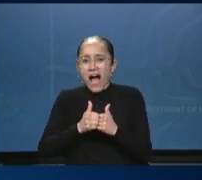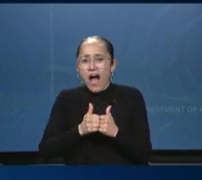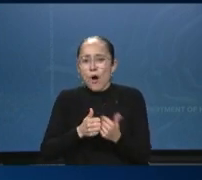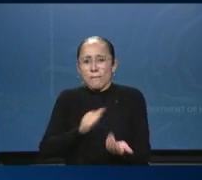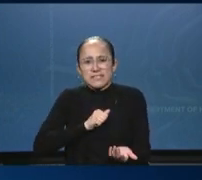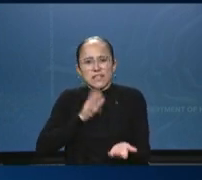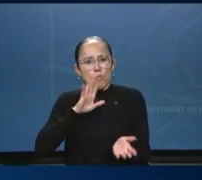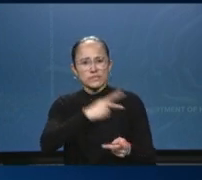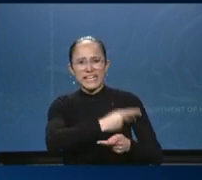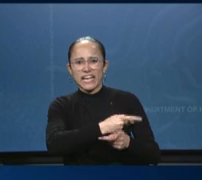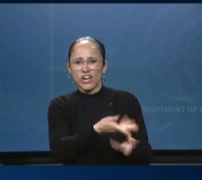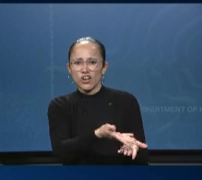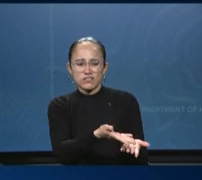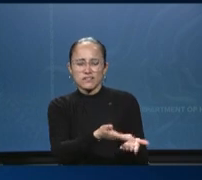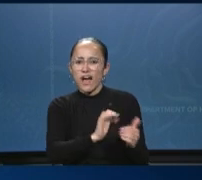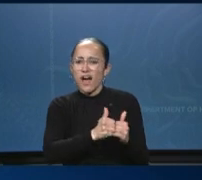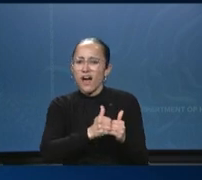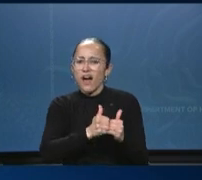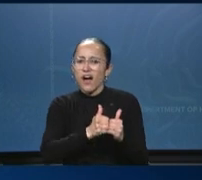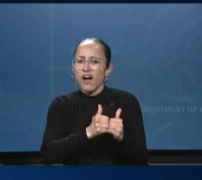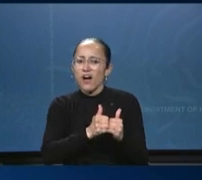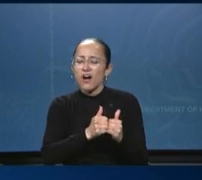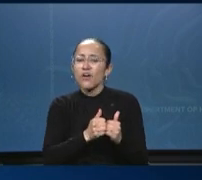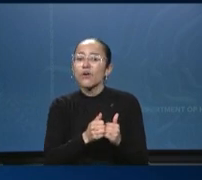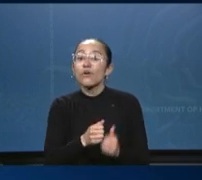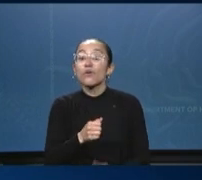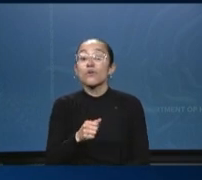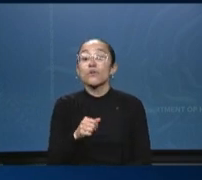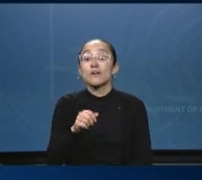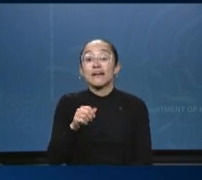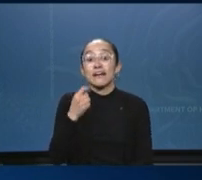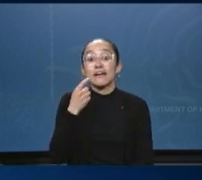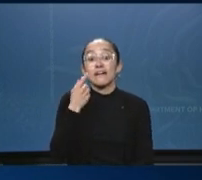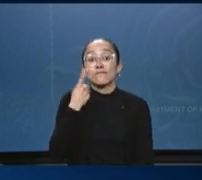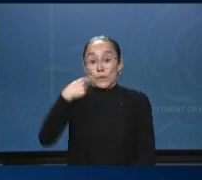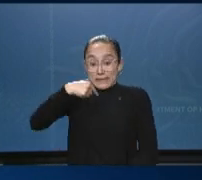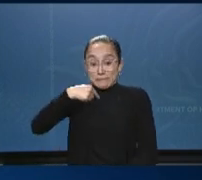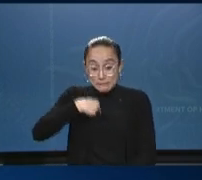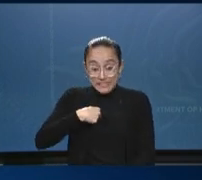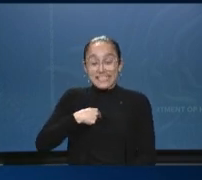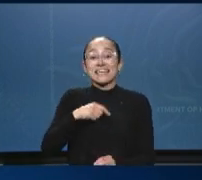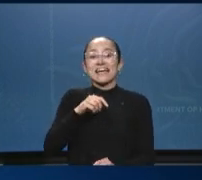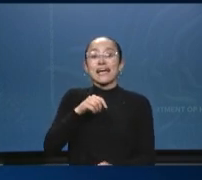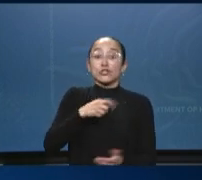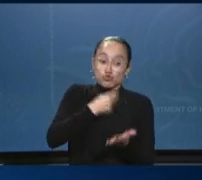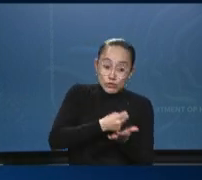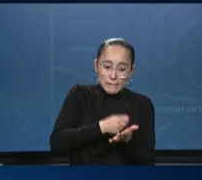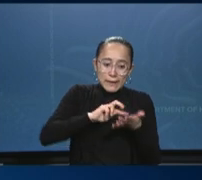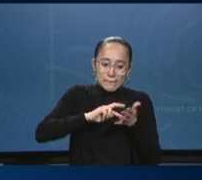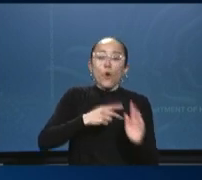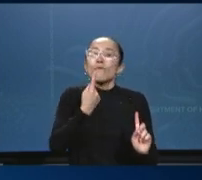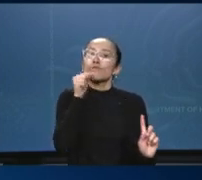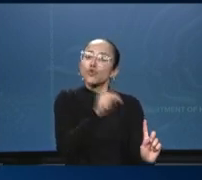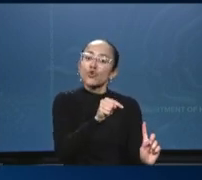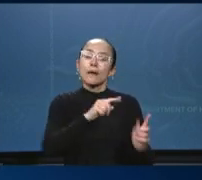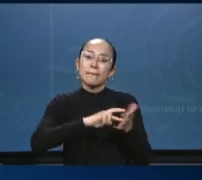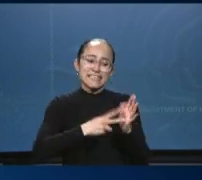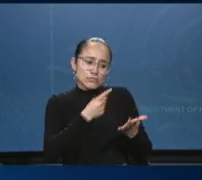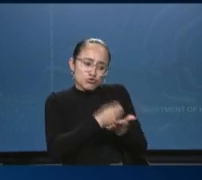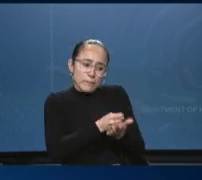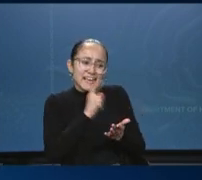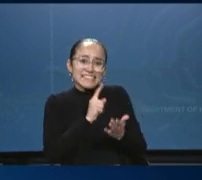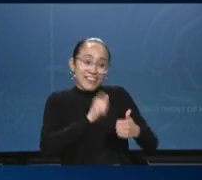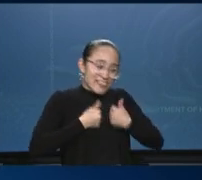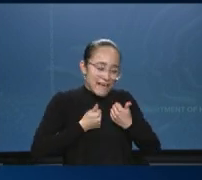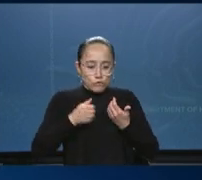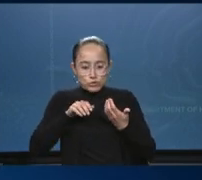how am I going to take care of her? For AV, treatment is a difference between life and death. And there is just as a parent,